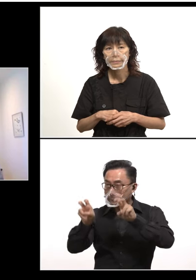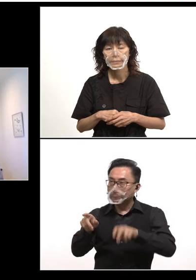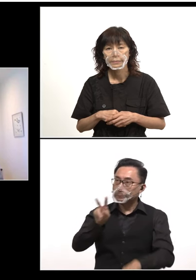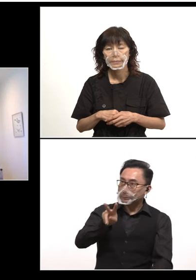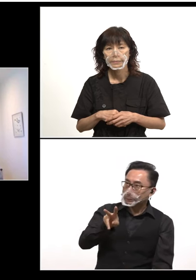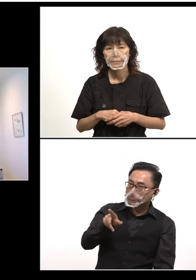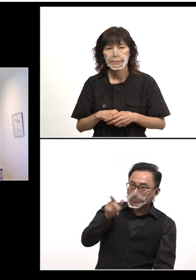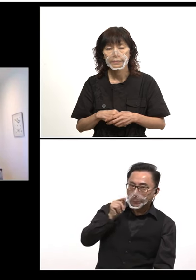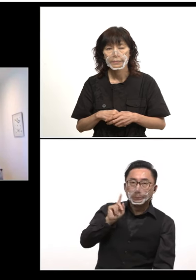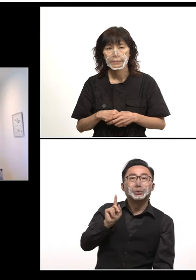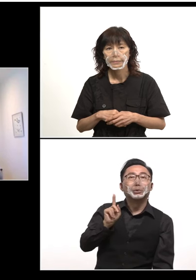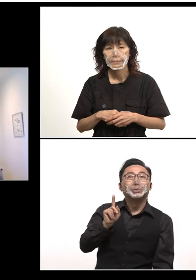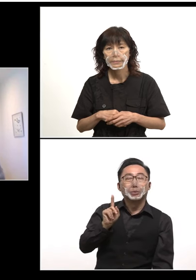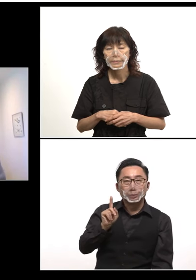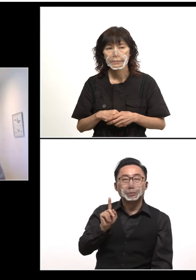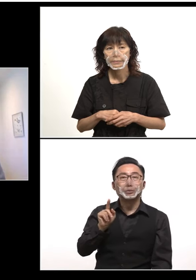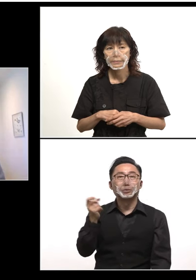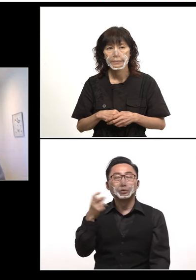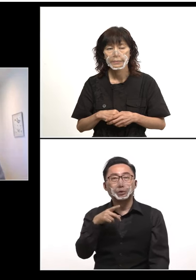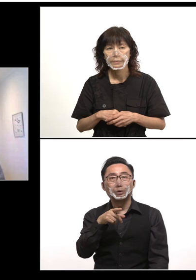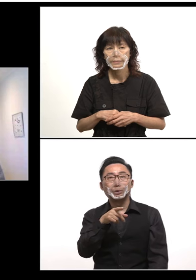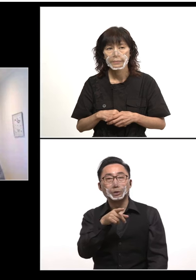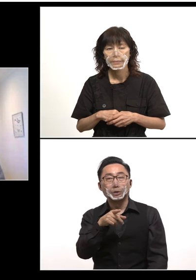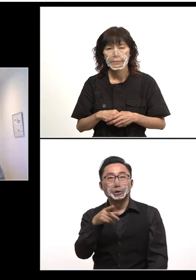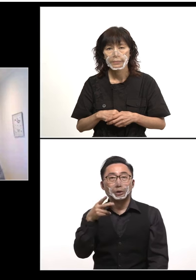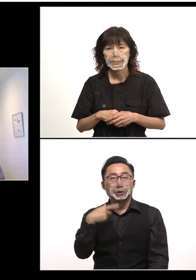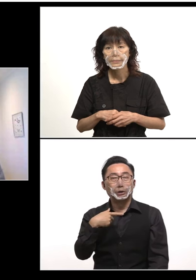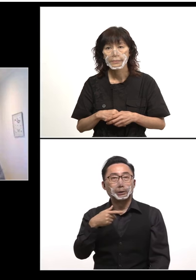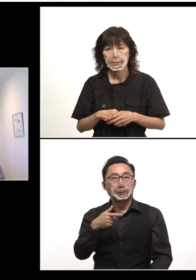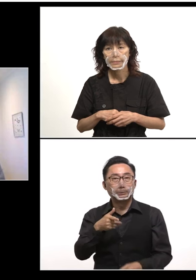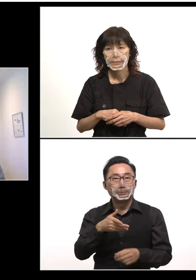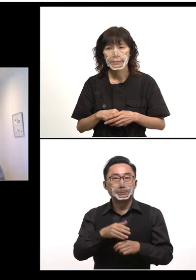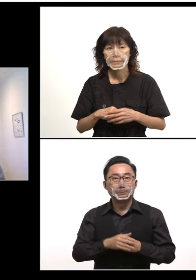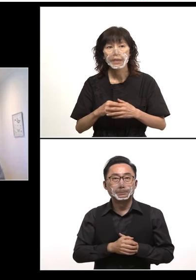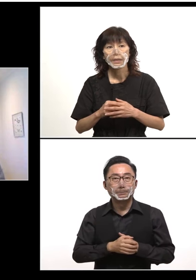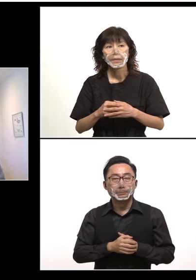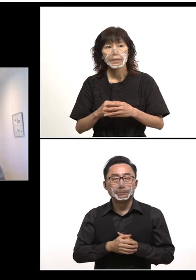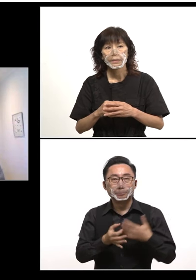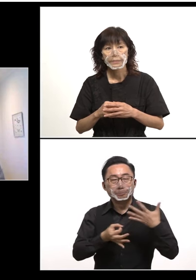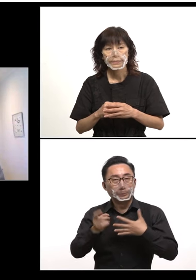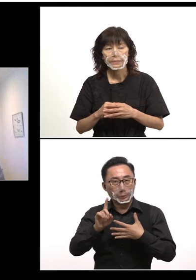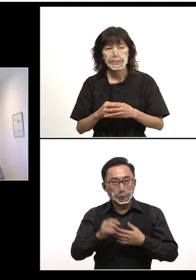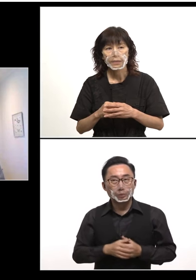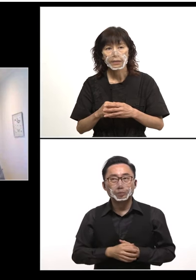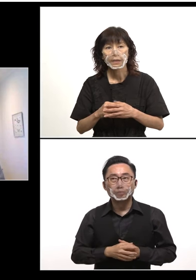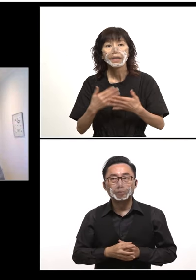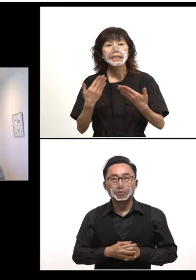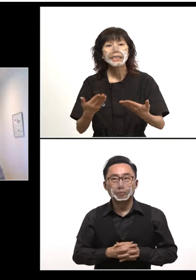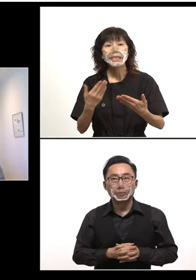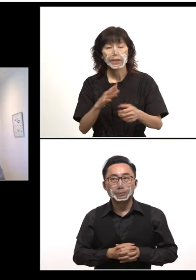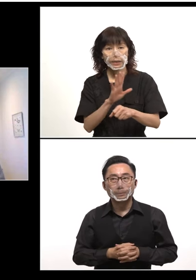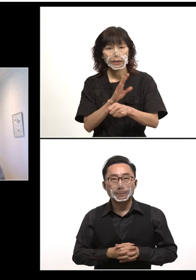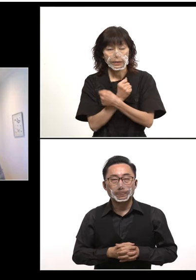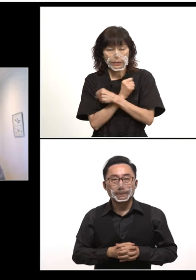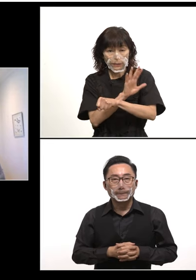to change things for the better. Thank you so much, George. We are now going to have a short break of 5 minutes, and please